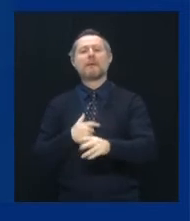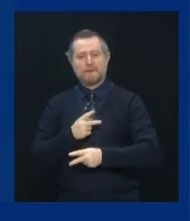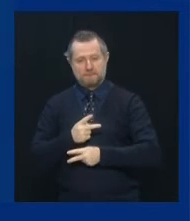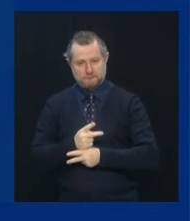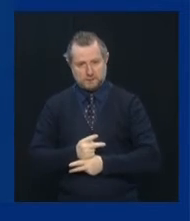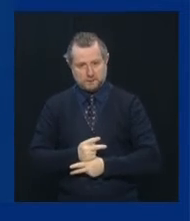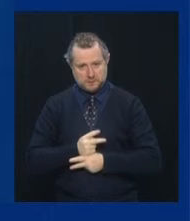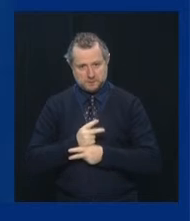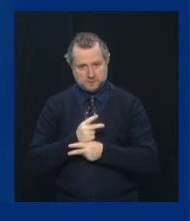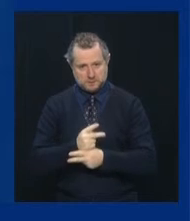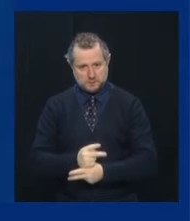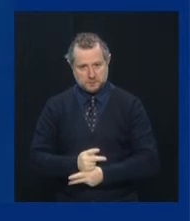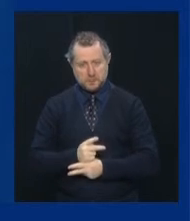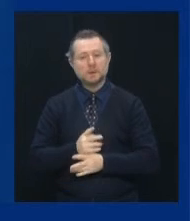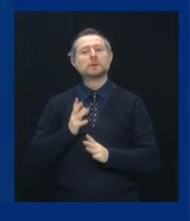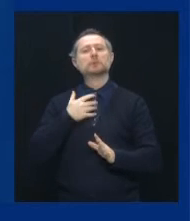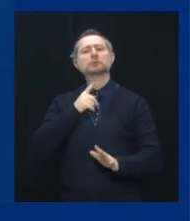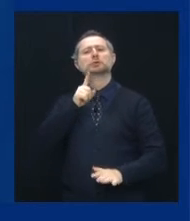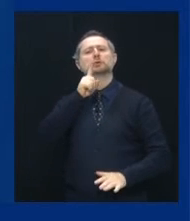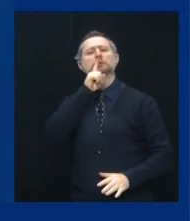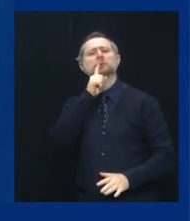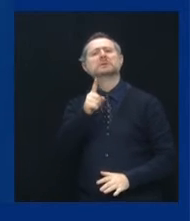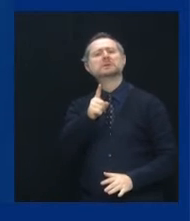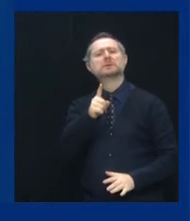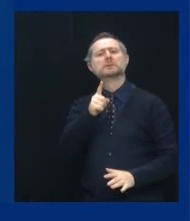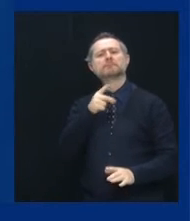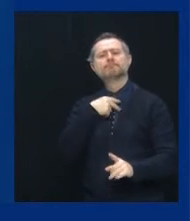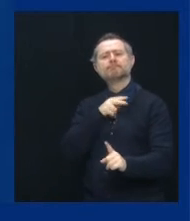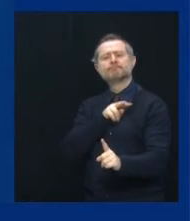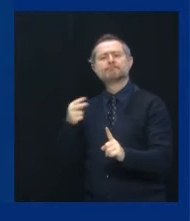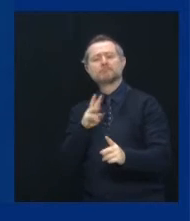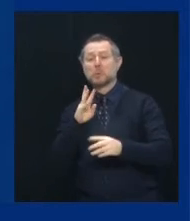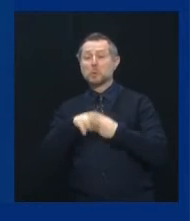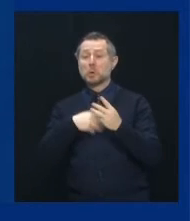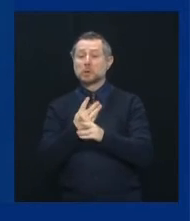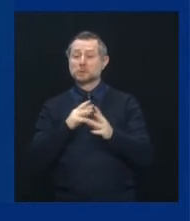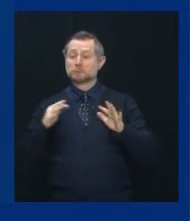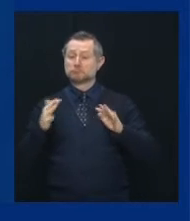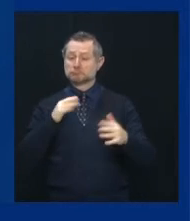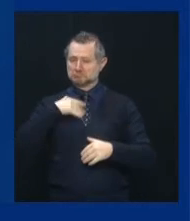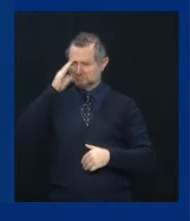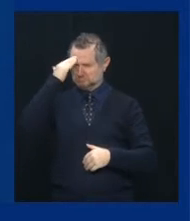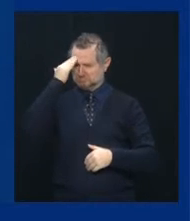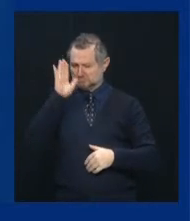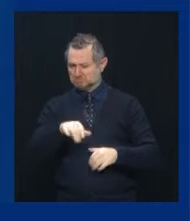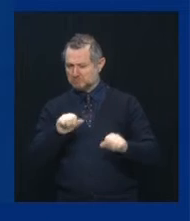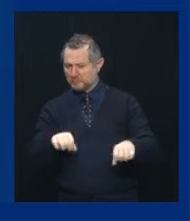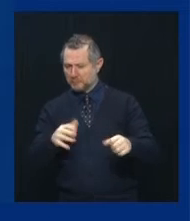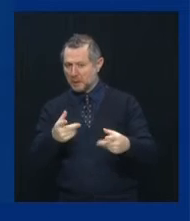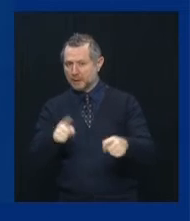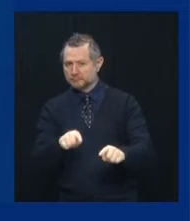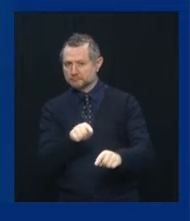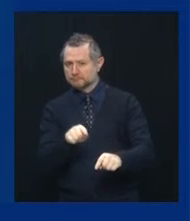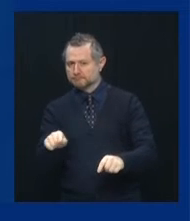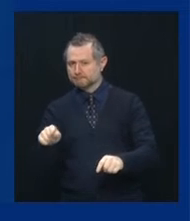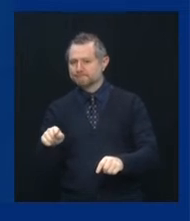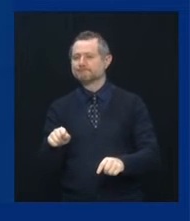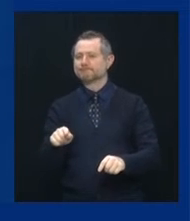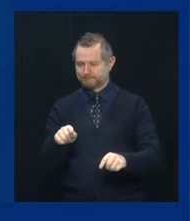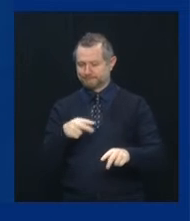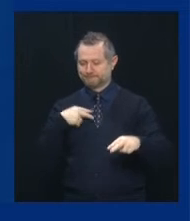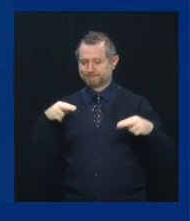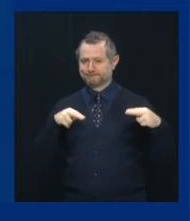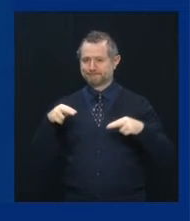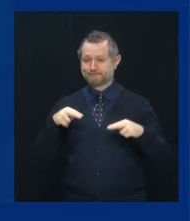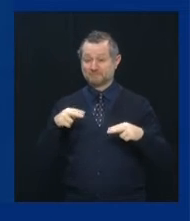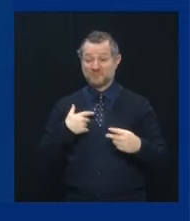realistic in New York. And this is a realistic possibility. We know that because we're